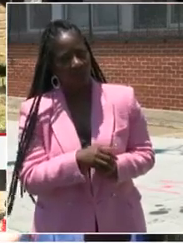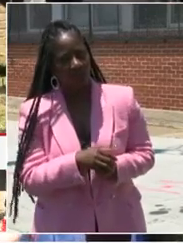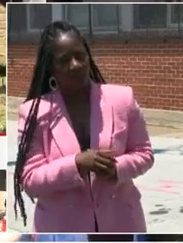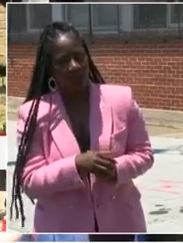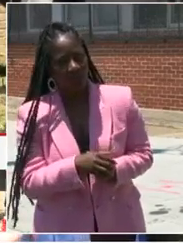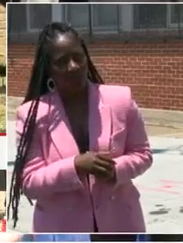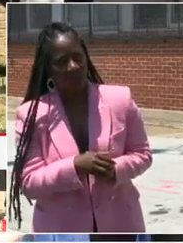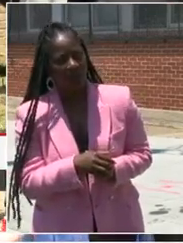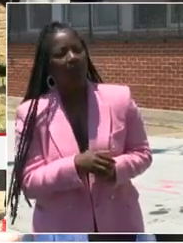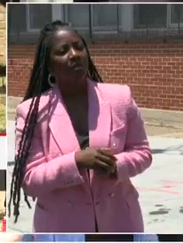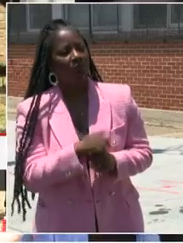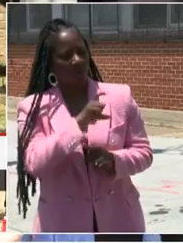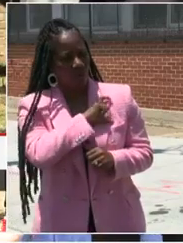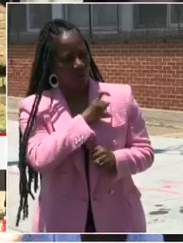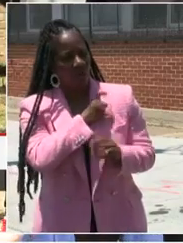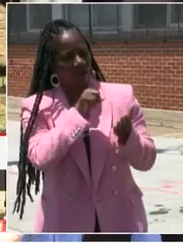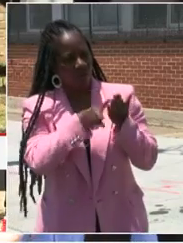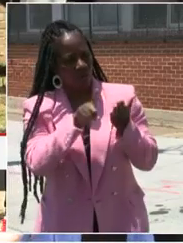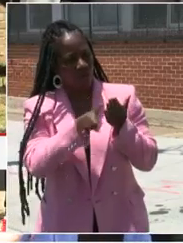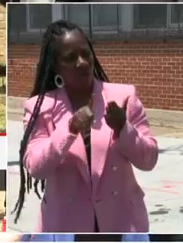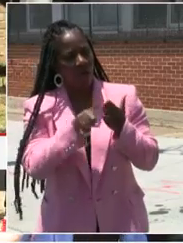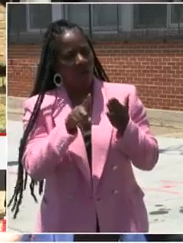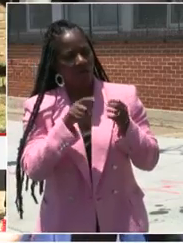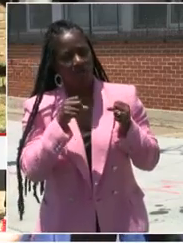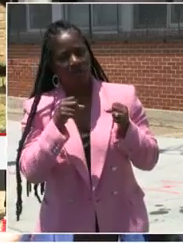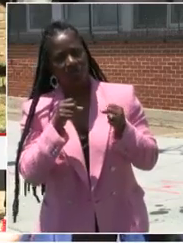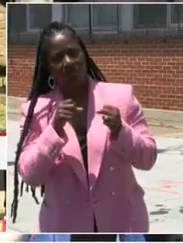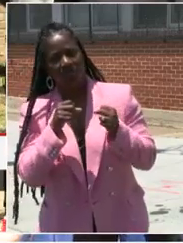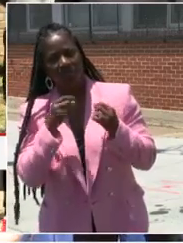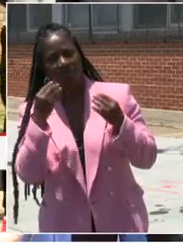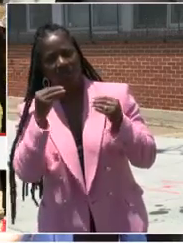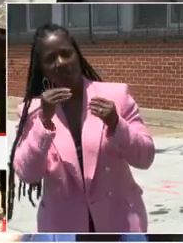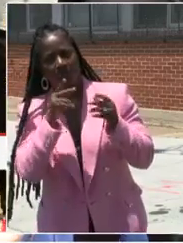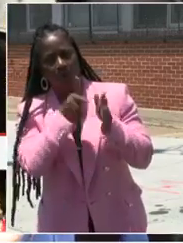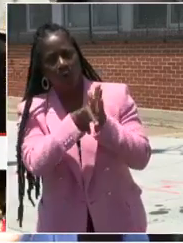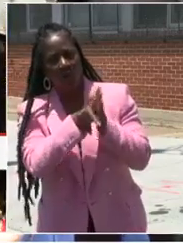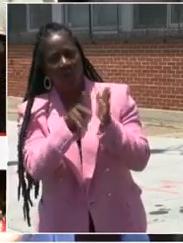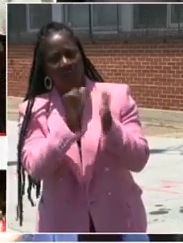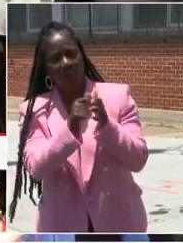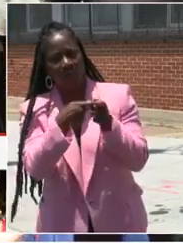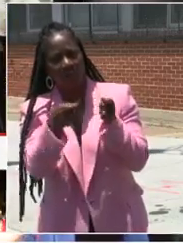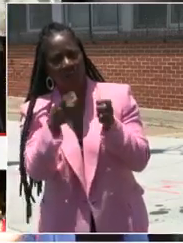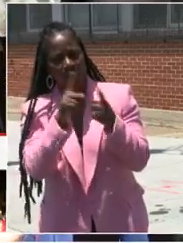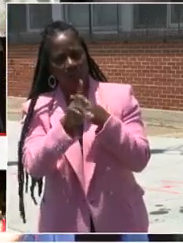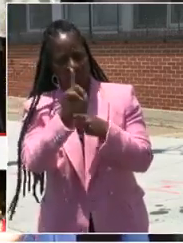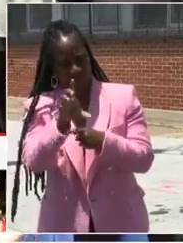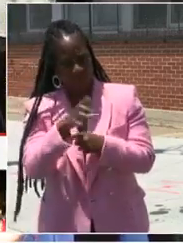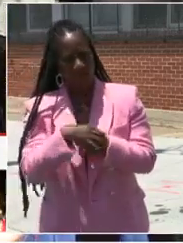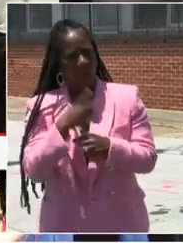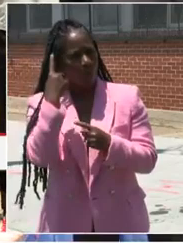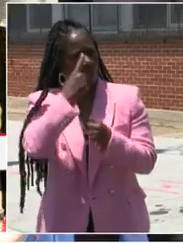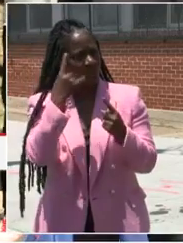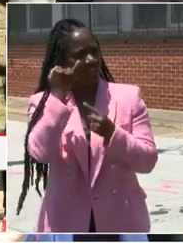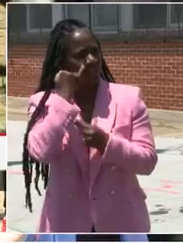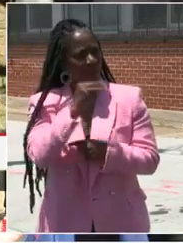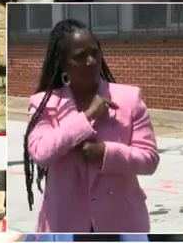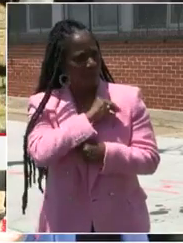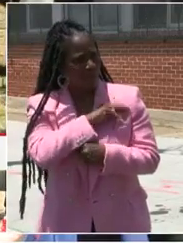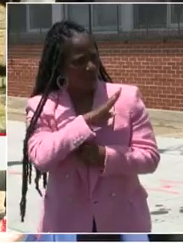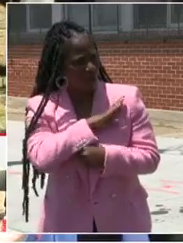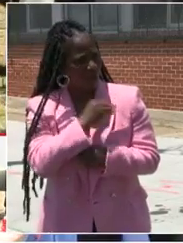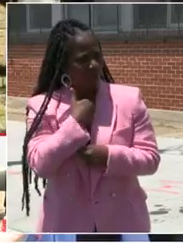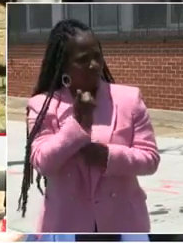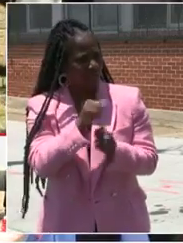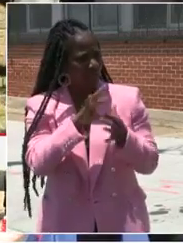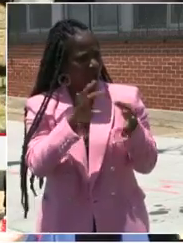is investigating a shopper car murder that was tied to DC. So just wanted to see if the mayor's office know about the updates or any comments on